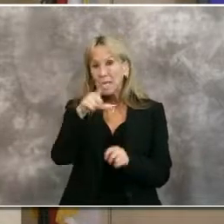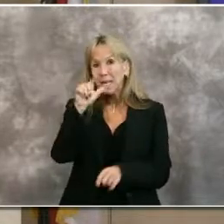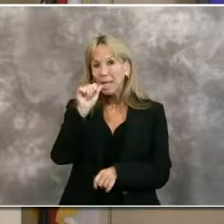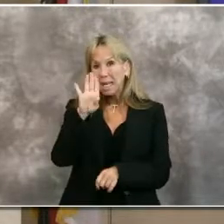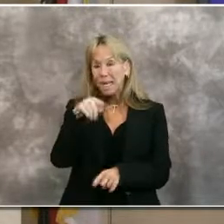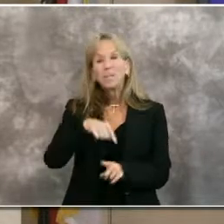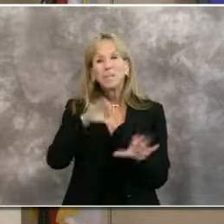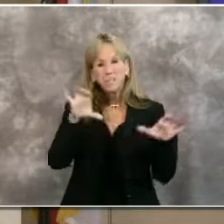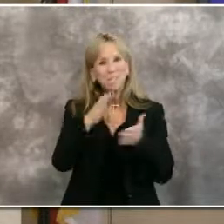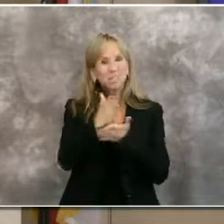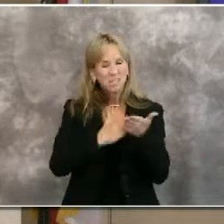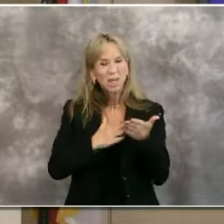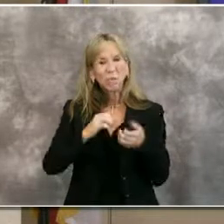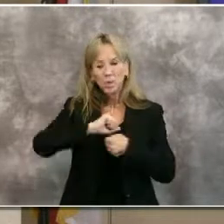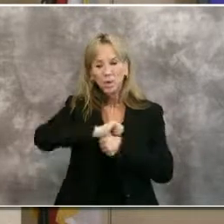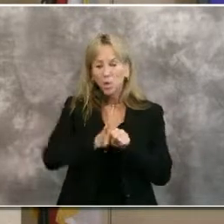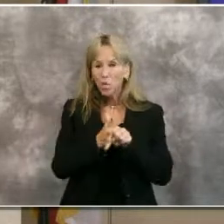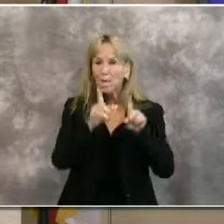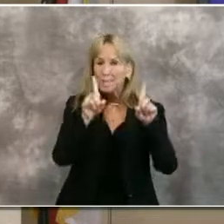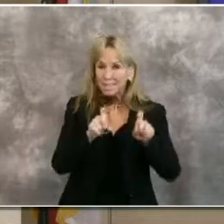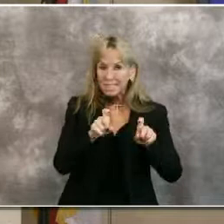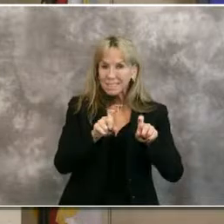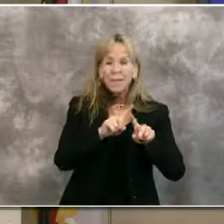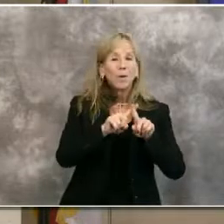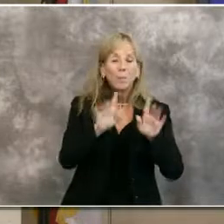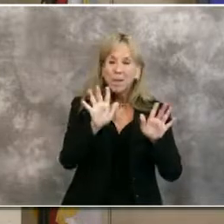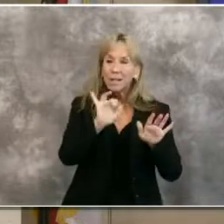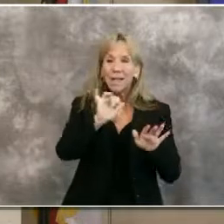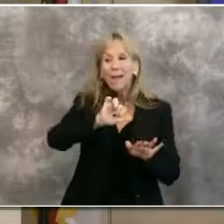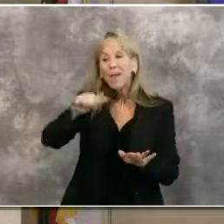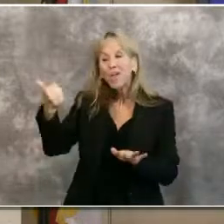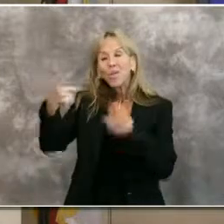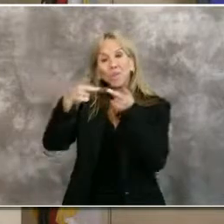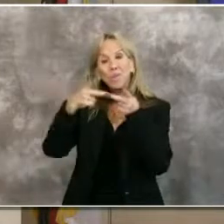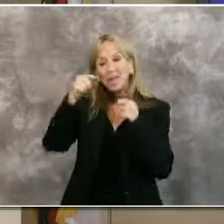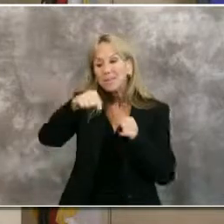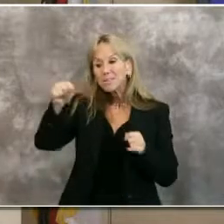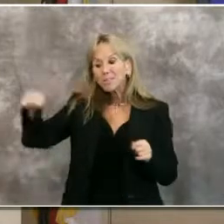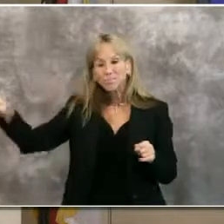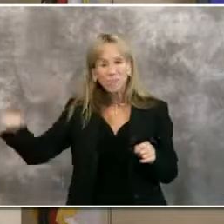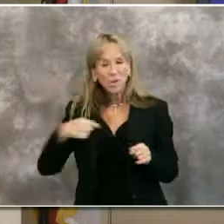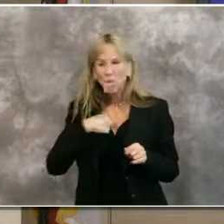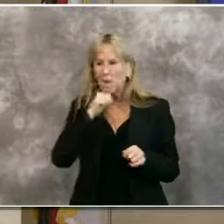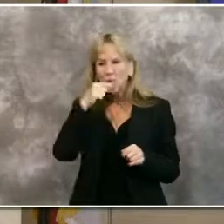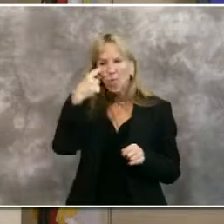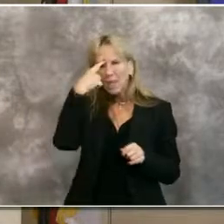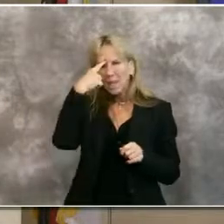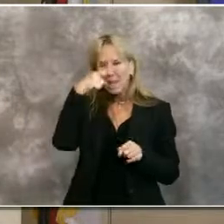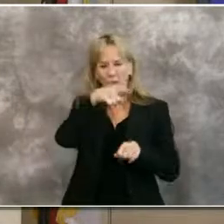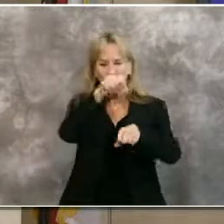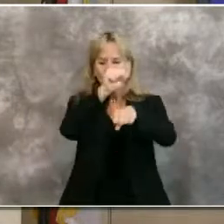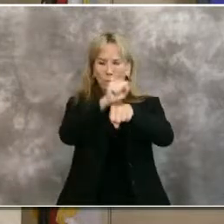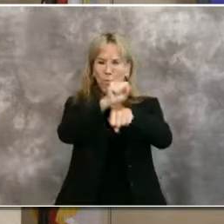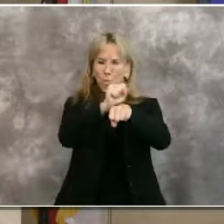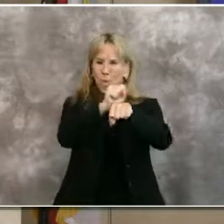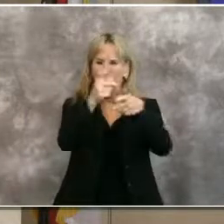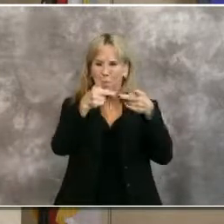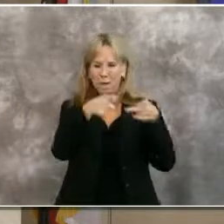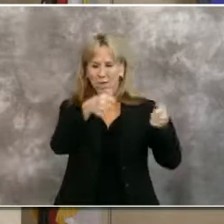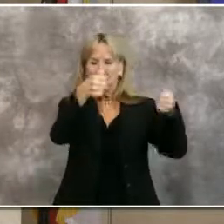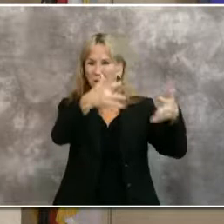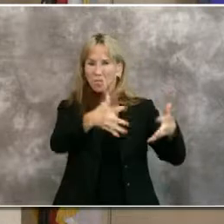some COVID testing, but like many venues, we don't think it is the workplace that's the issue. It's